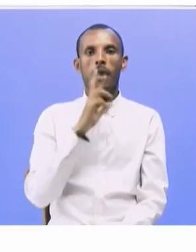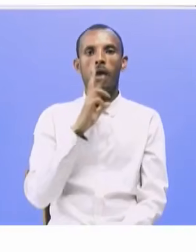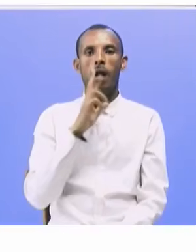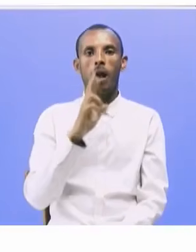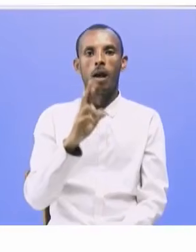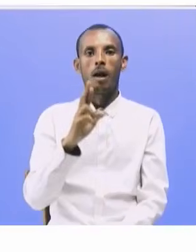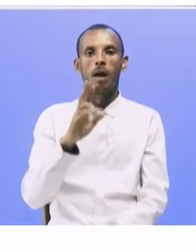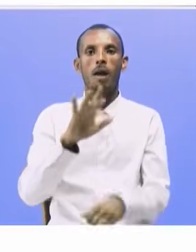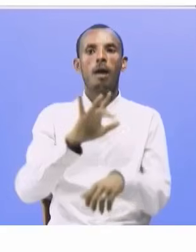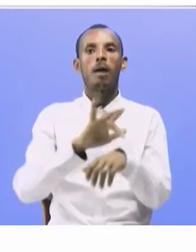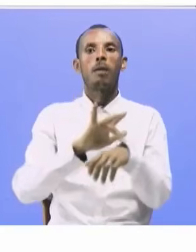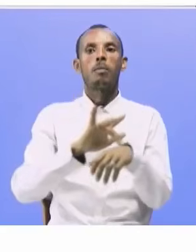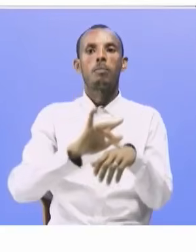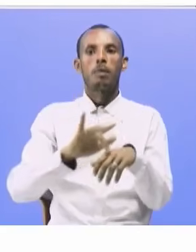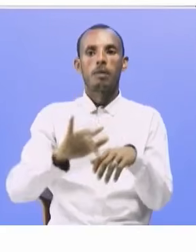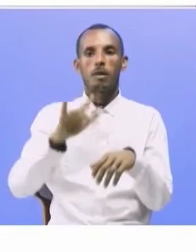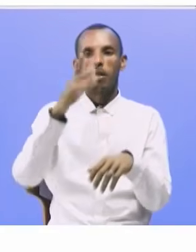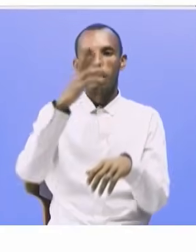the following